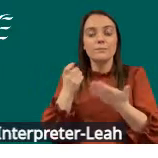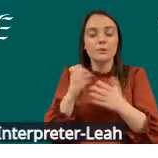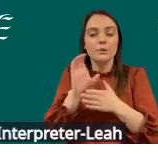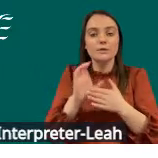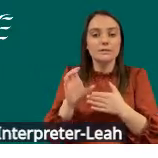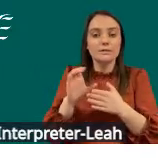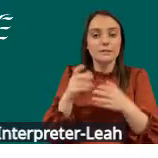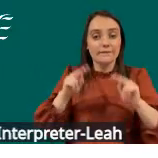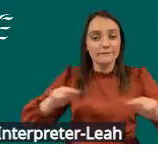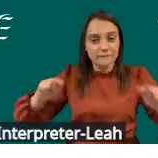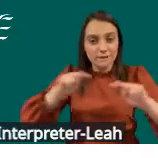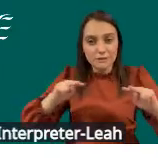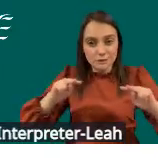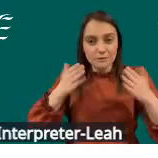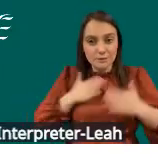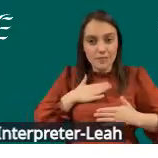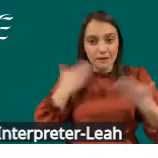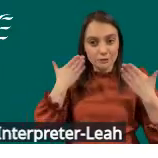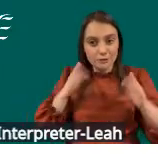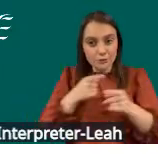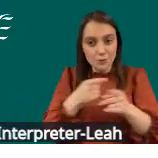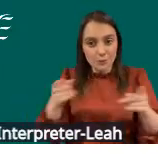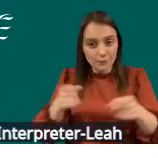videos that we're going to share with you.